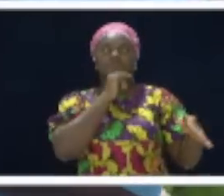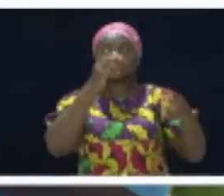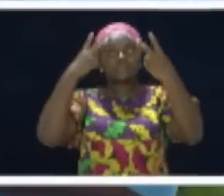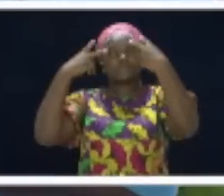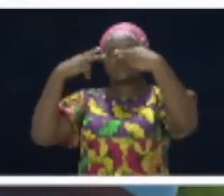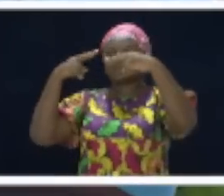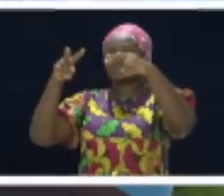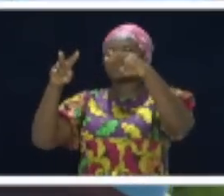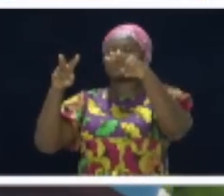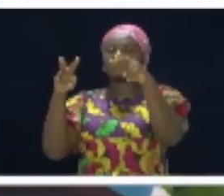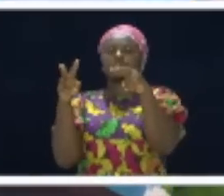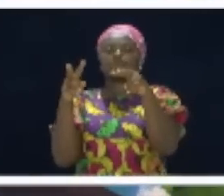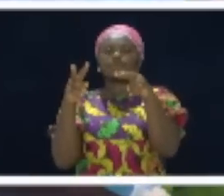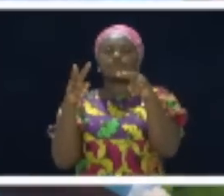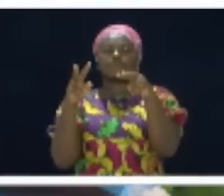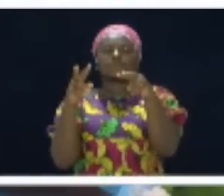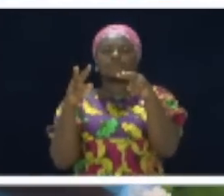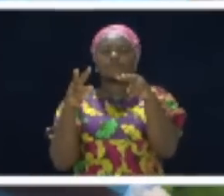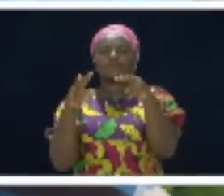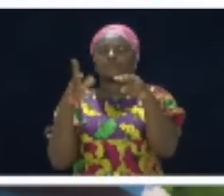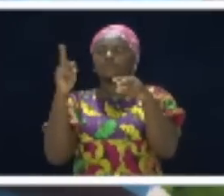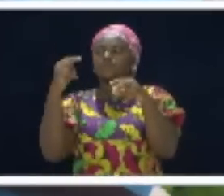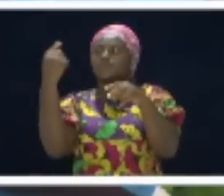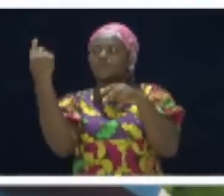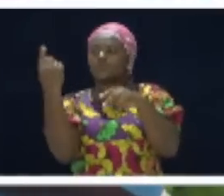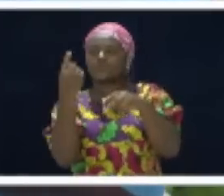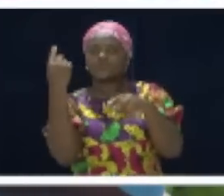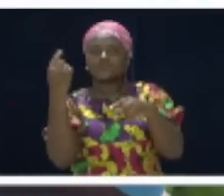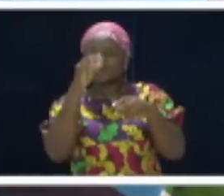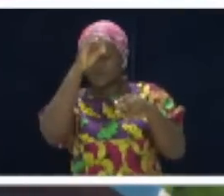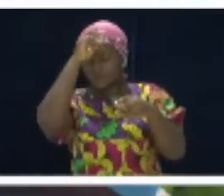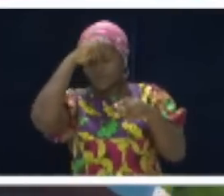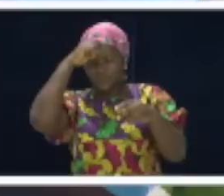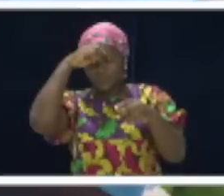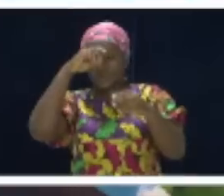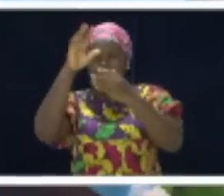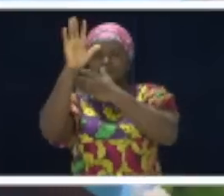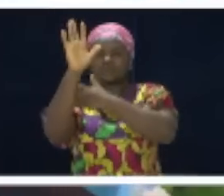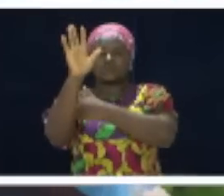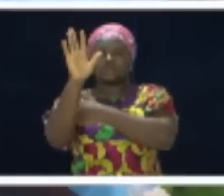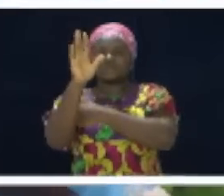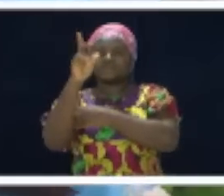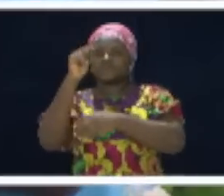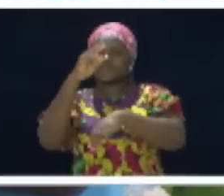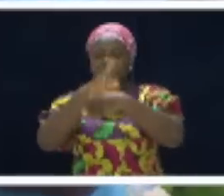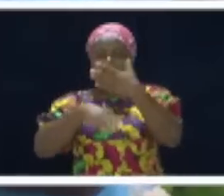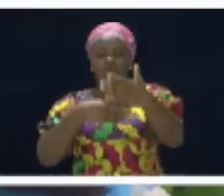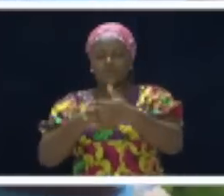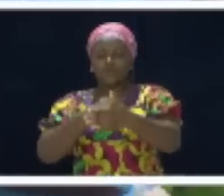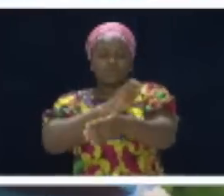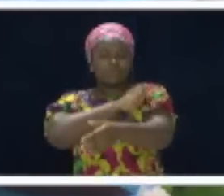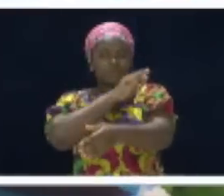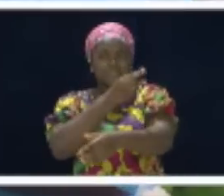Invisible, the only wise God, the